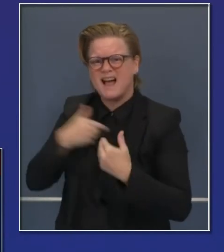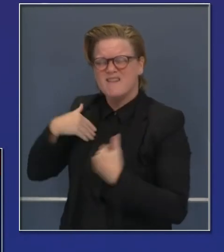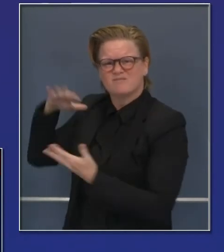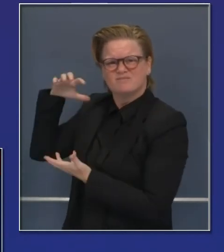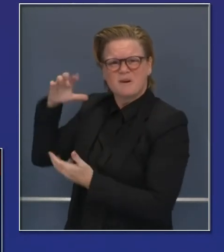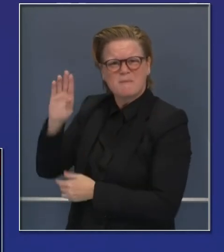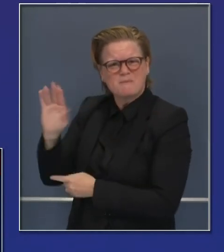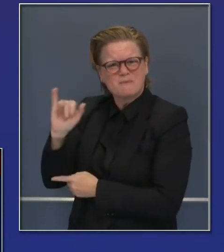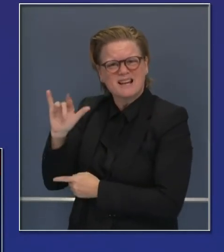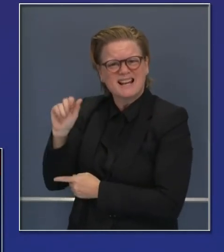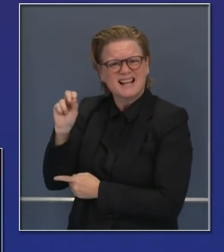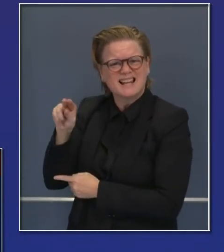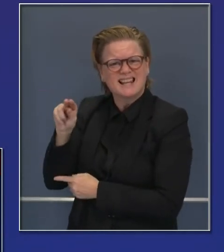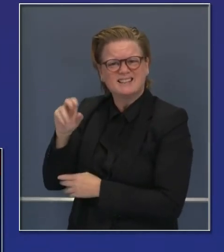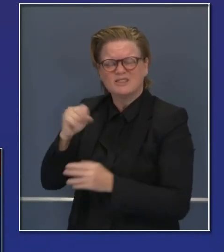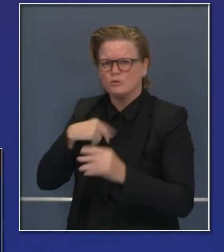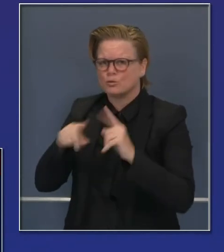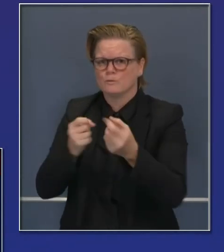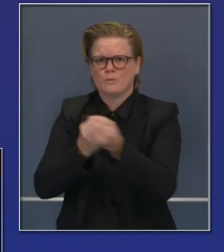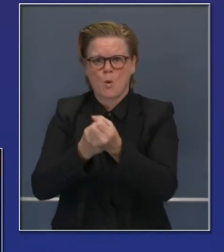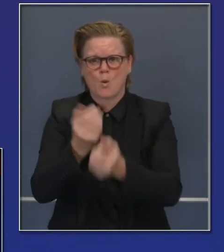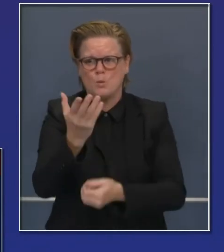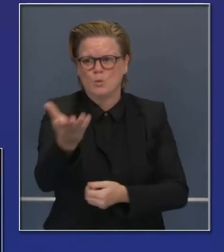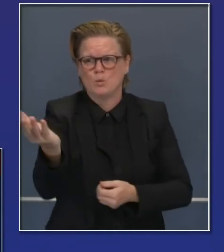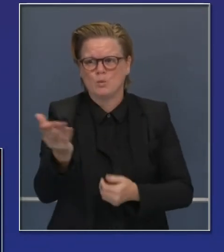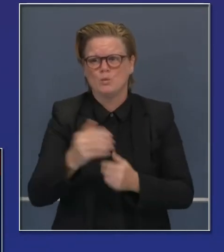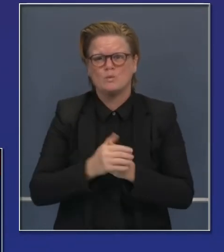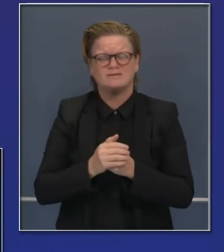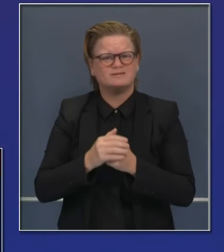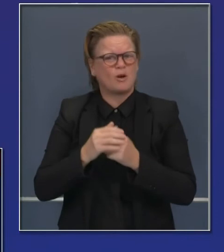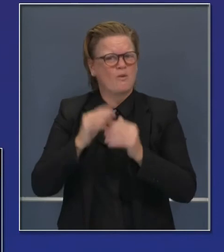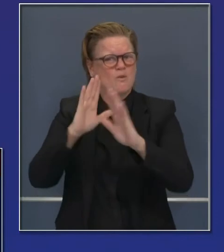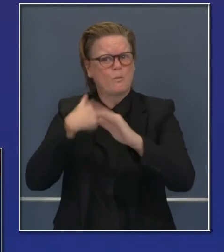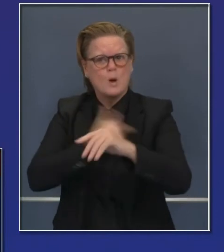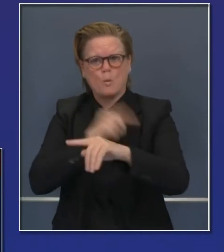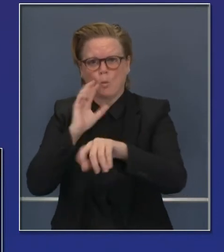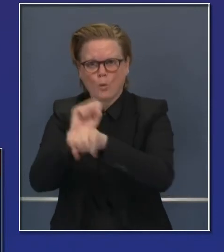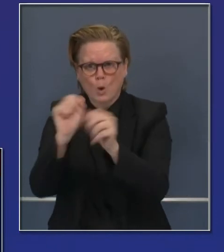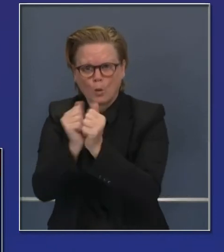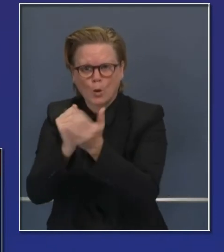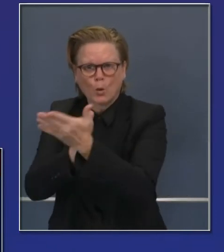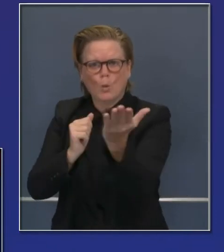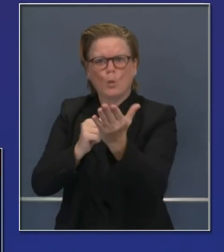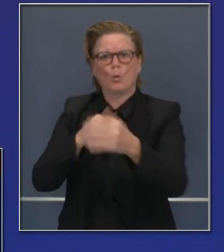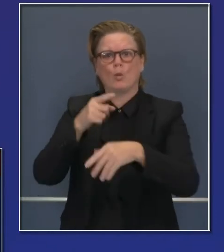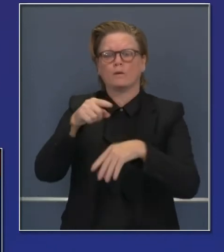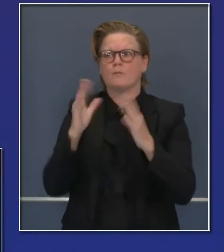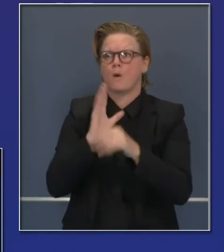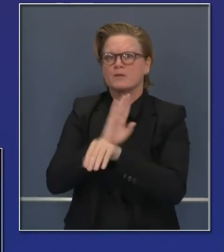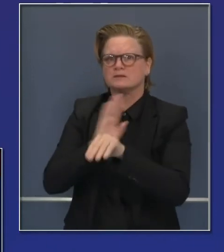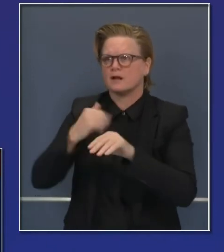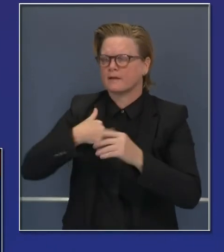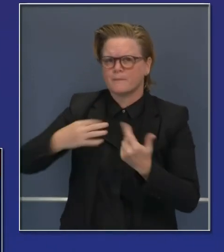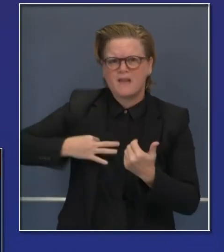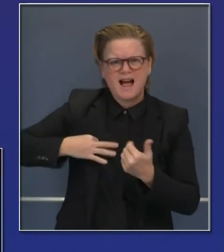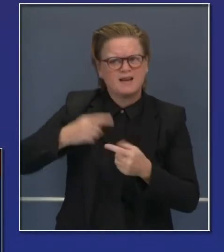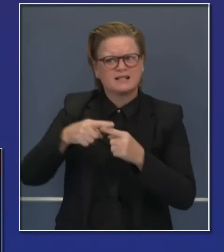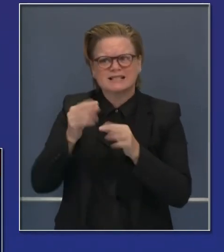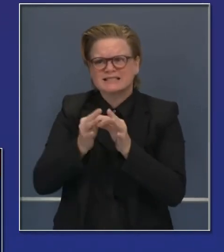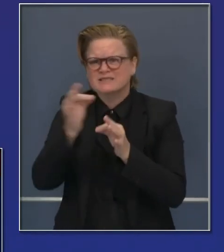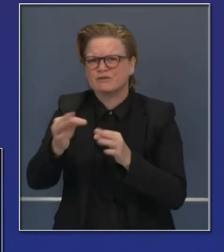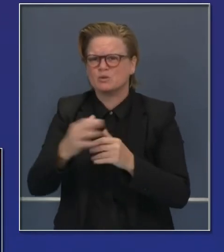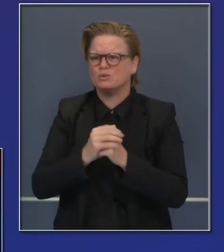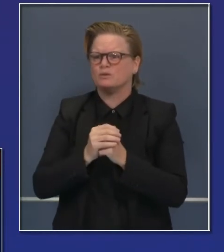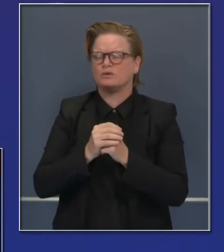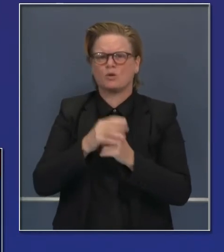this critical capacity to provide resources and allow you to utilize and float those dollars before they're due